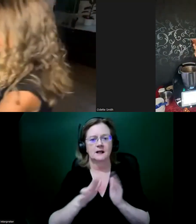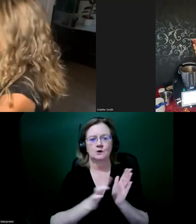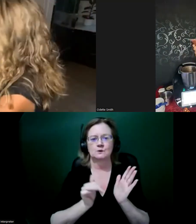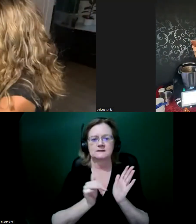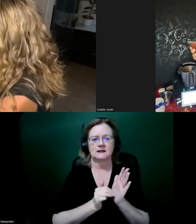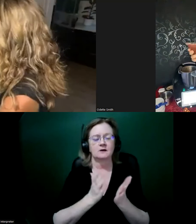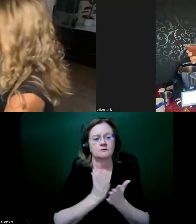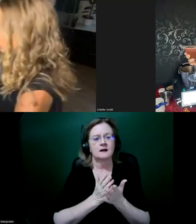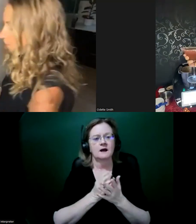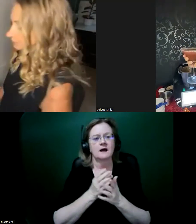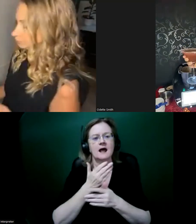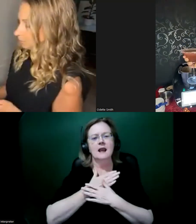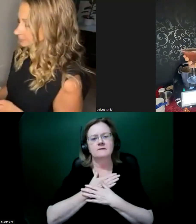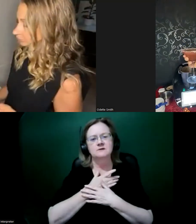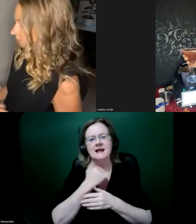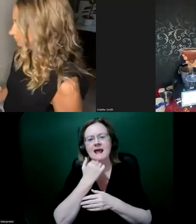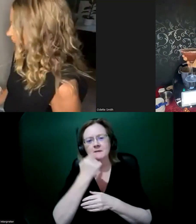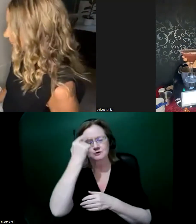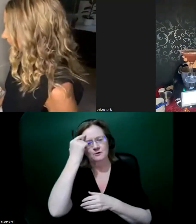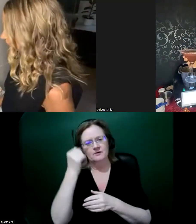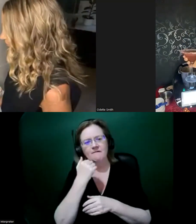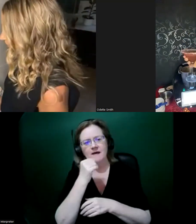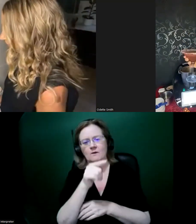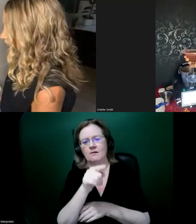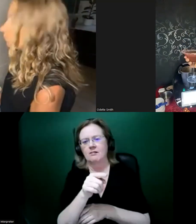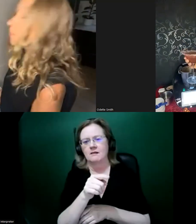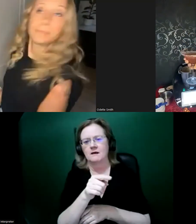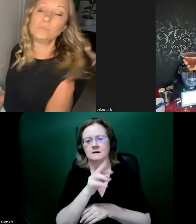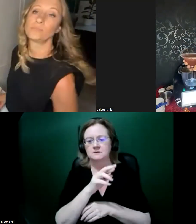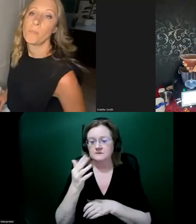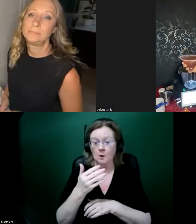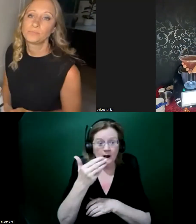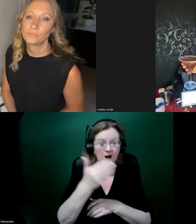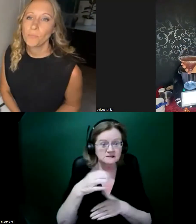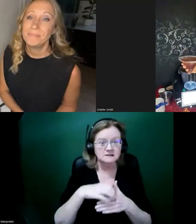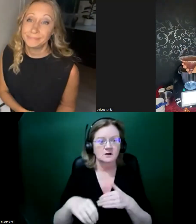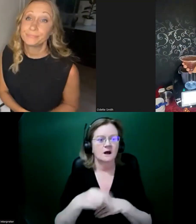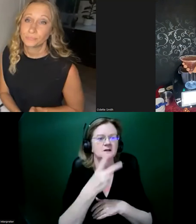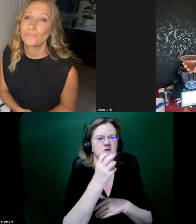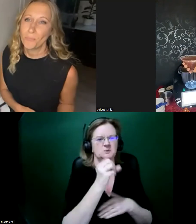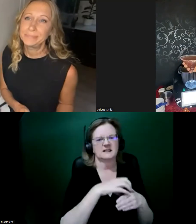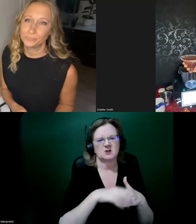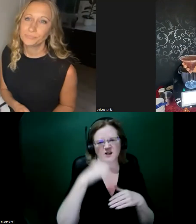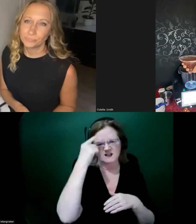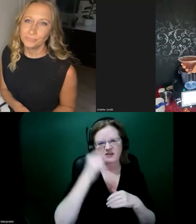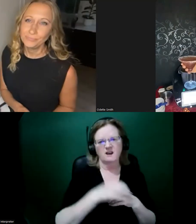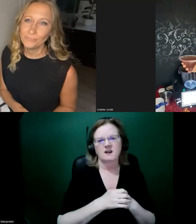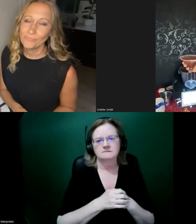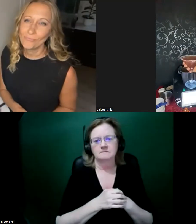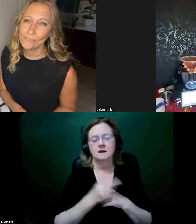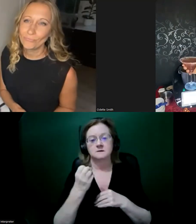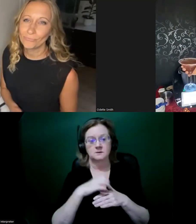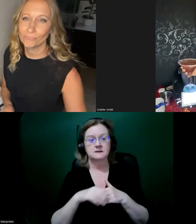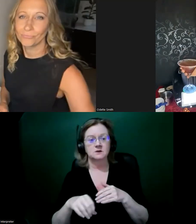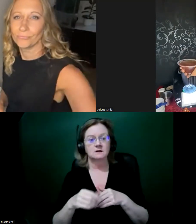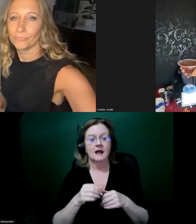love to just see what people would guess that would cost. So 12 to 15, $19. I reckon $20. $20. Definitely. Yep.